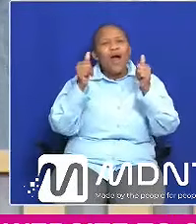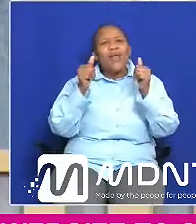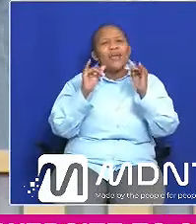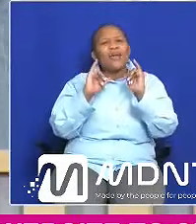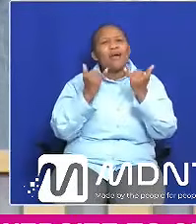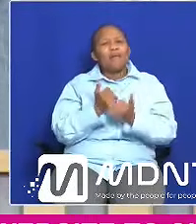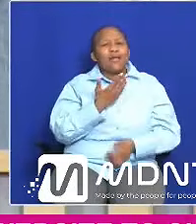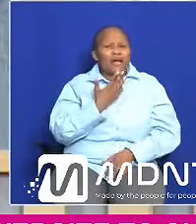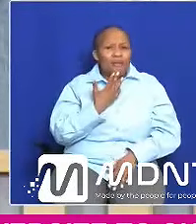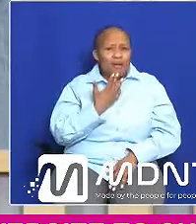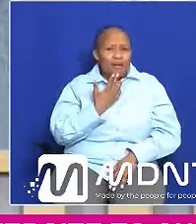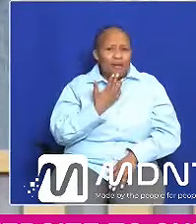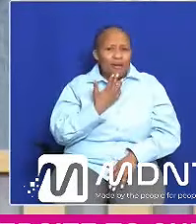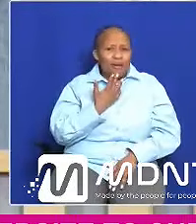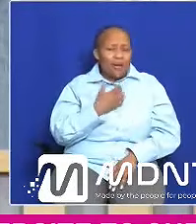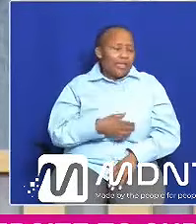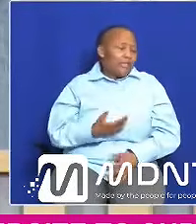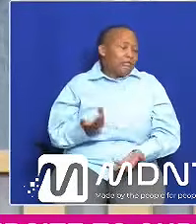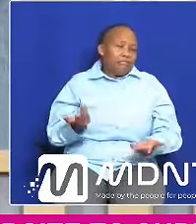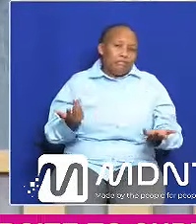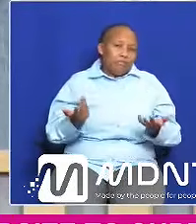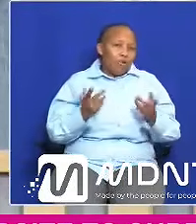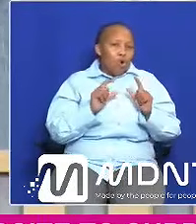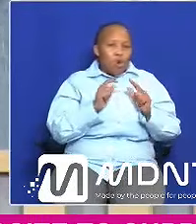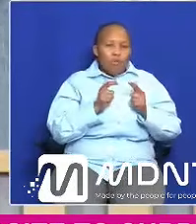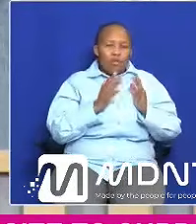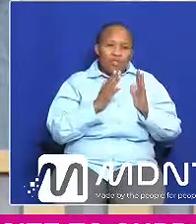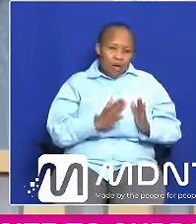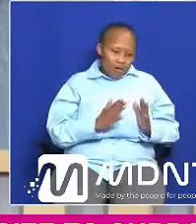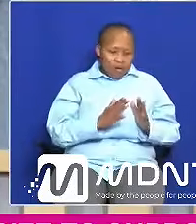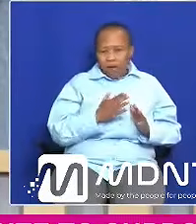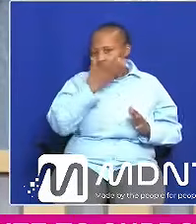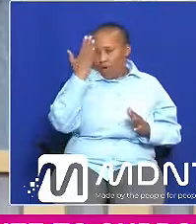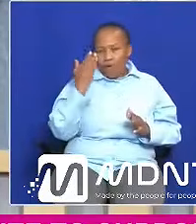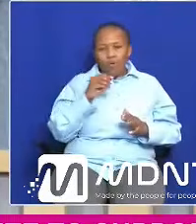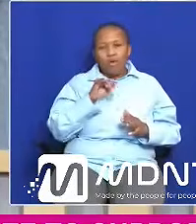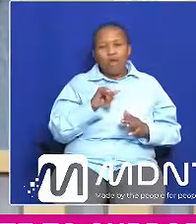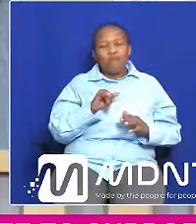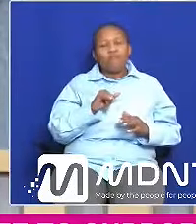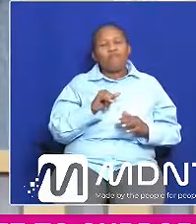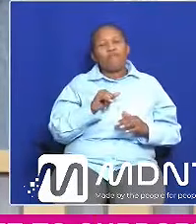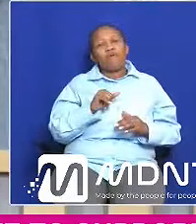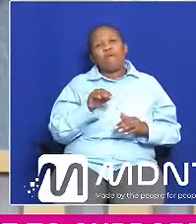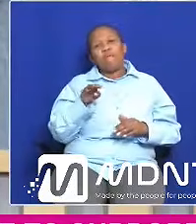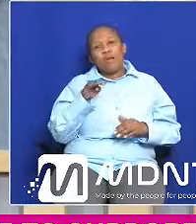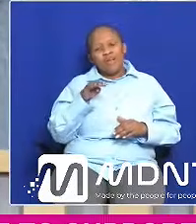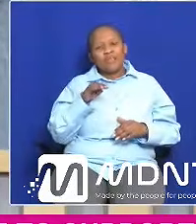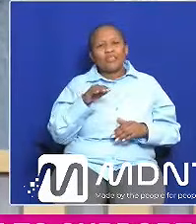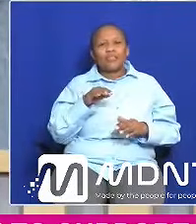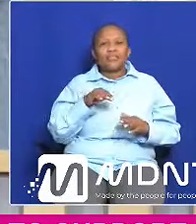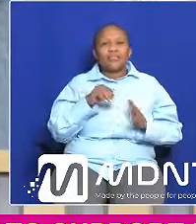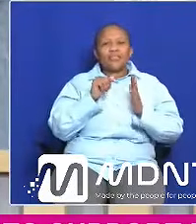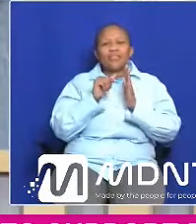Commissioner, I don't know if by now you have my bank statements, you'll check. There's plenty of payments going to my account